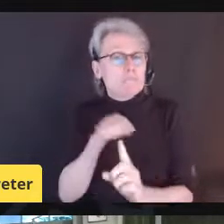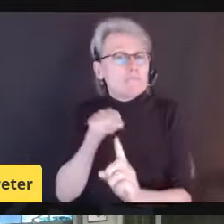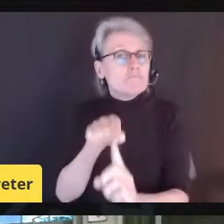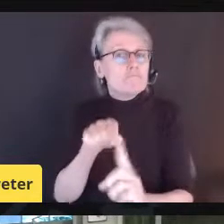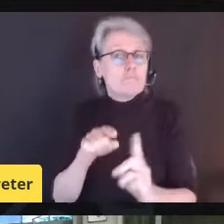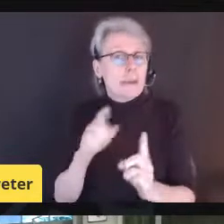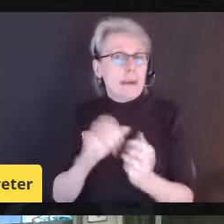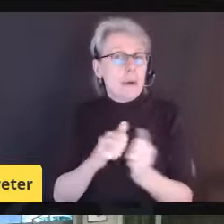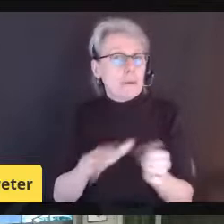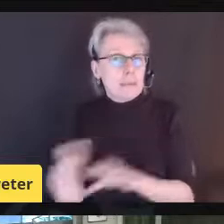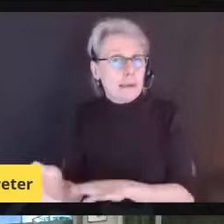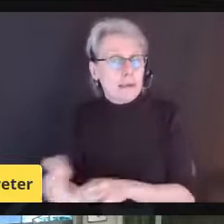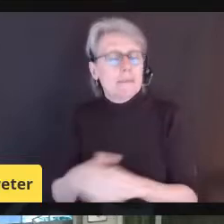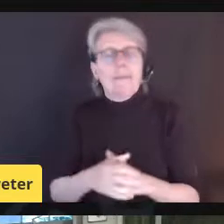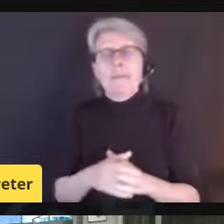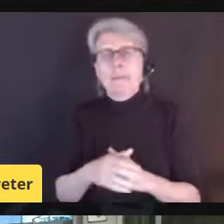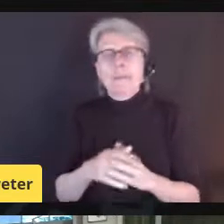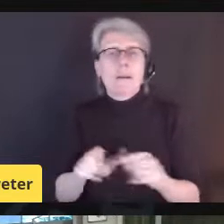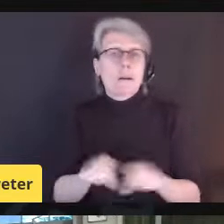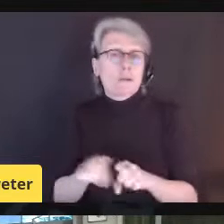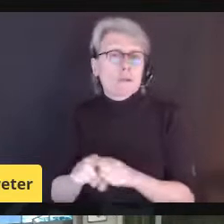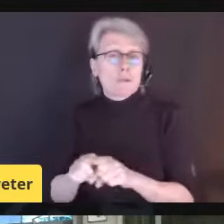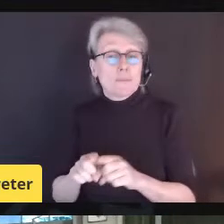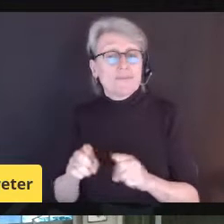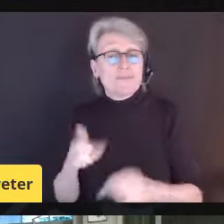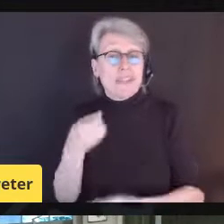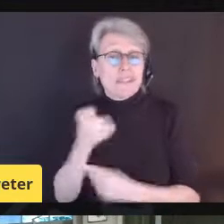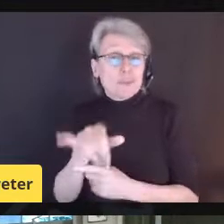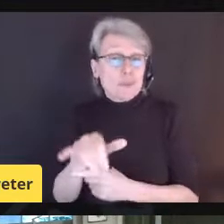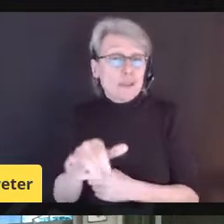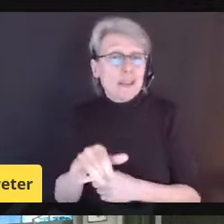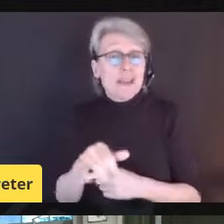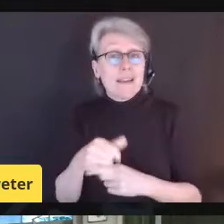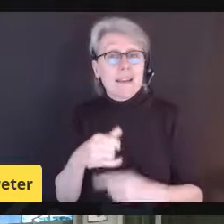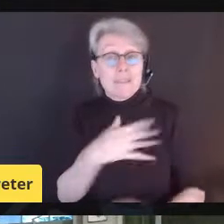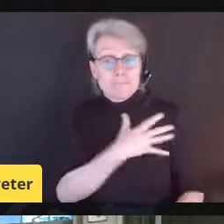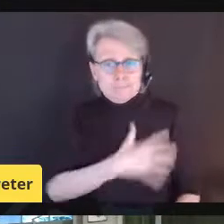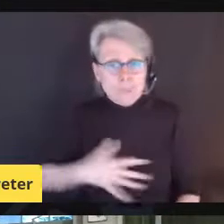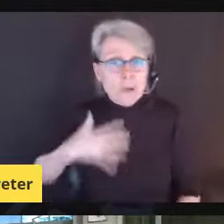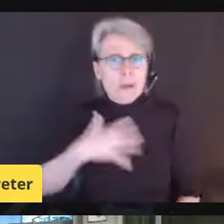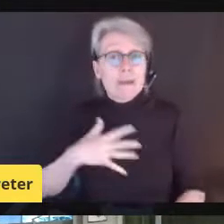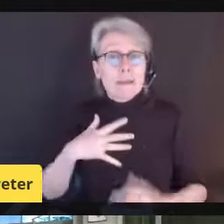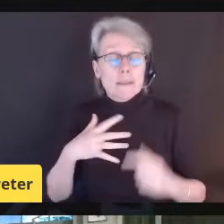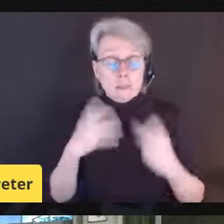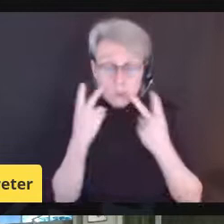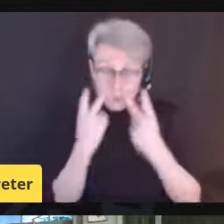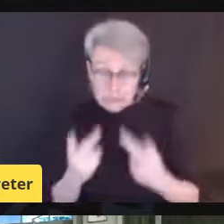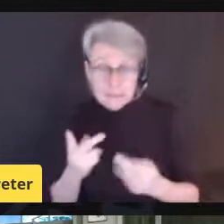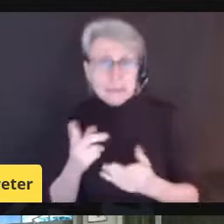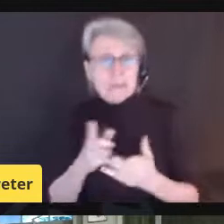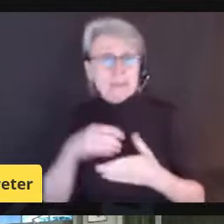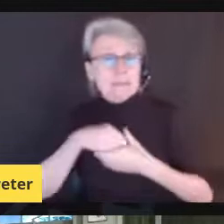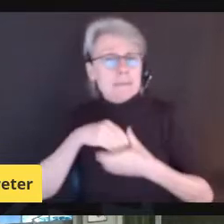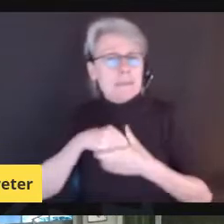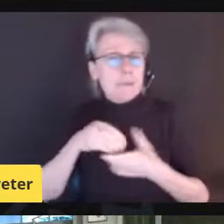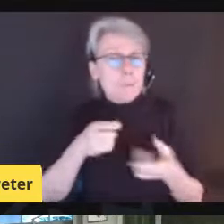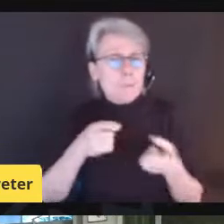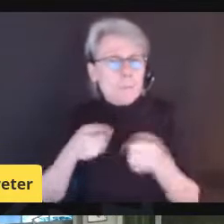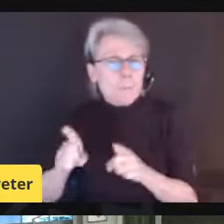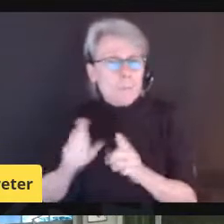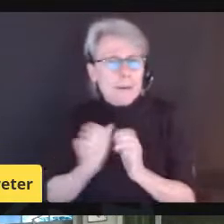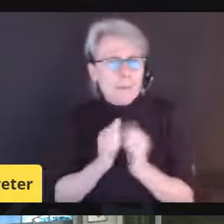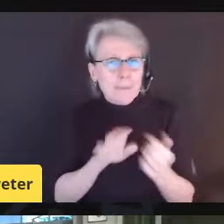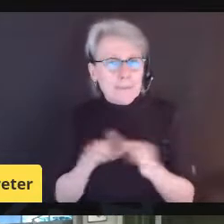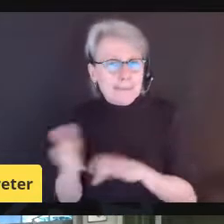medical images, so radiology, in order to try to figure out what has happened to this person. So it's